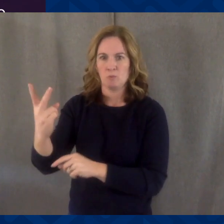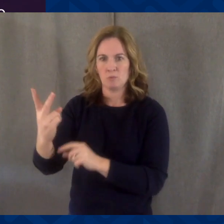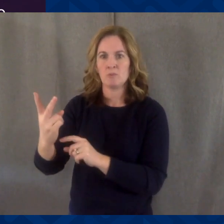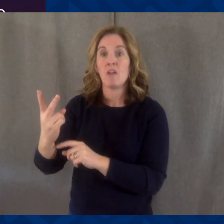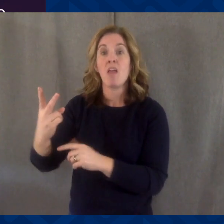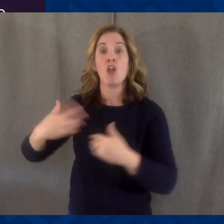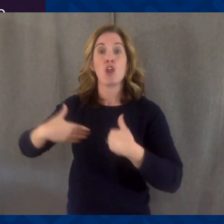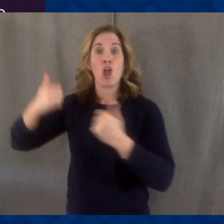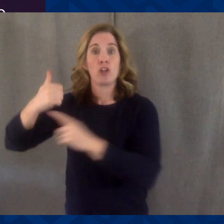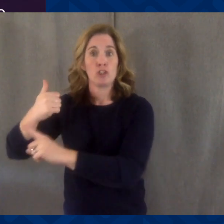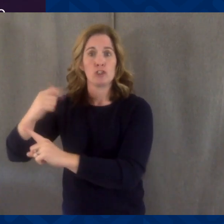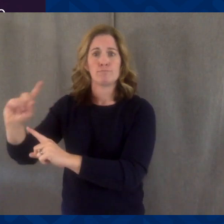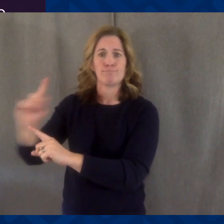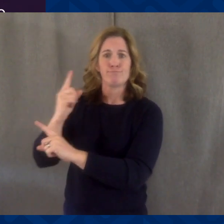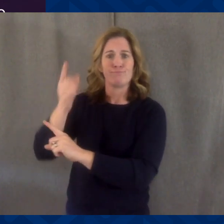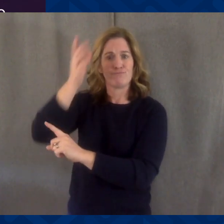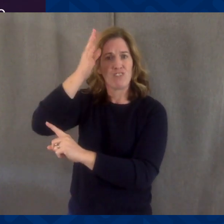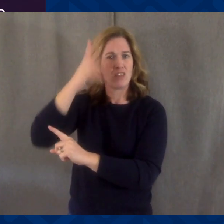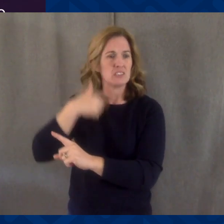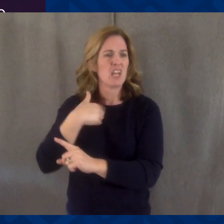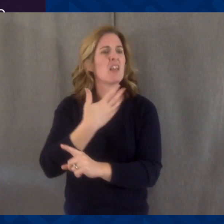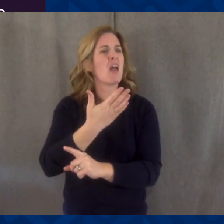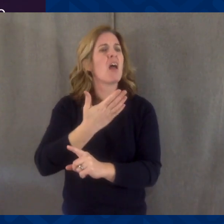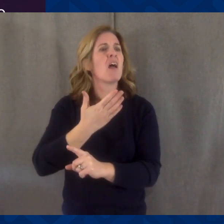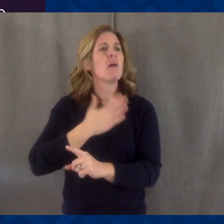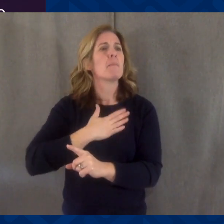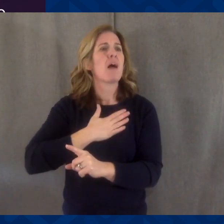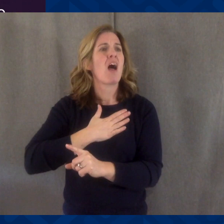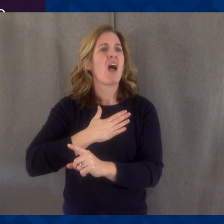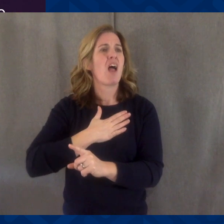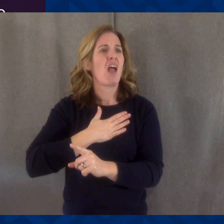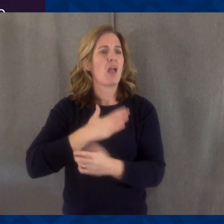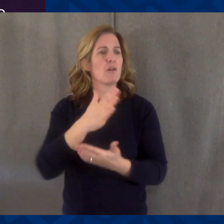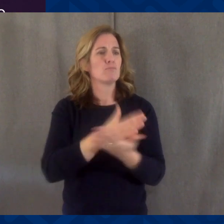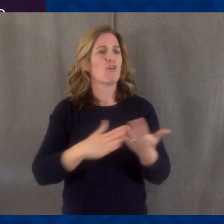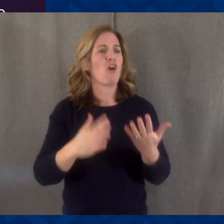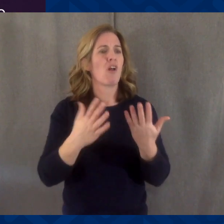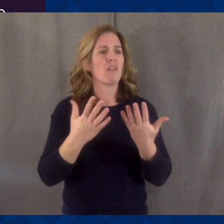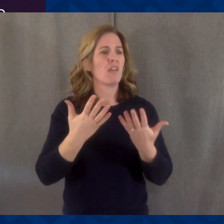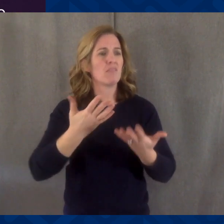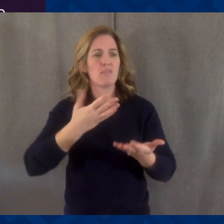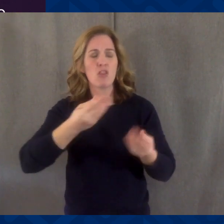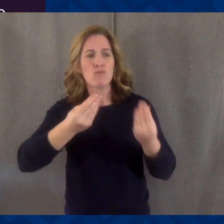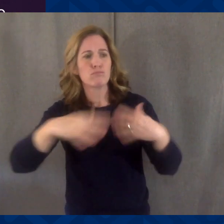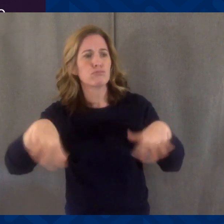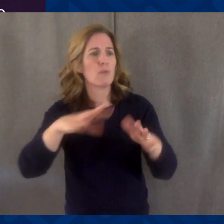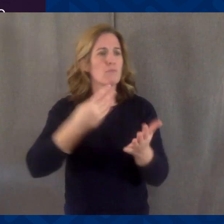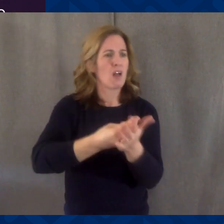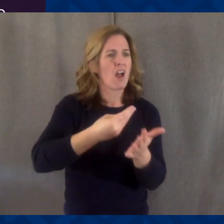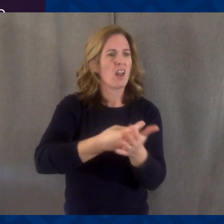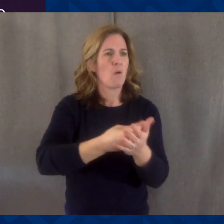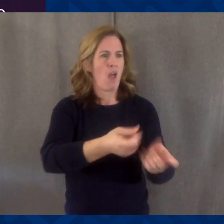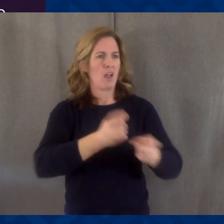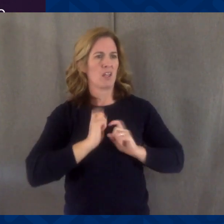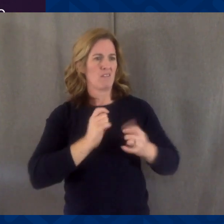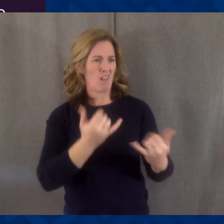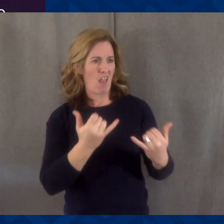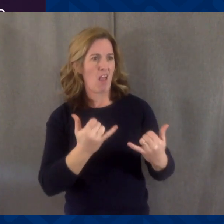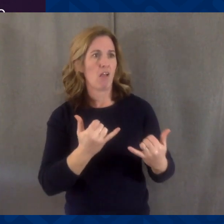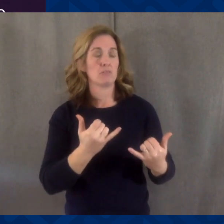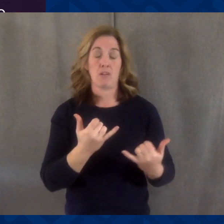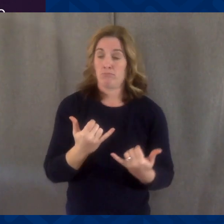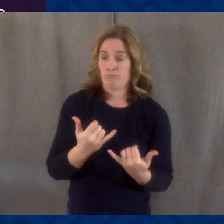he divided his property between them. Not long after that, the younger son got together all he had, set off for a distant country, and